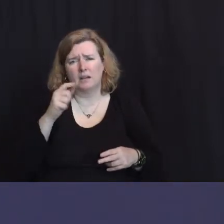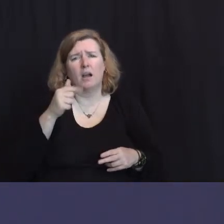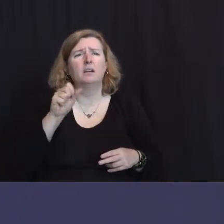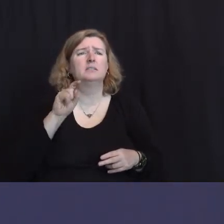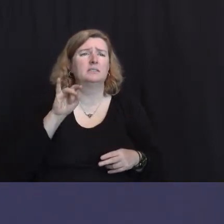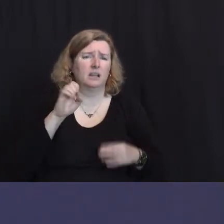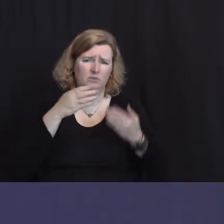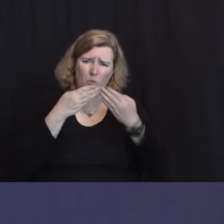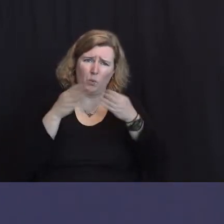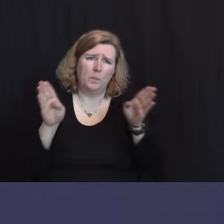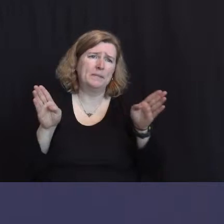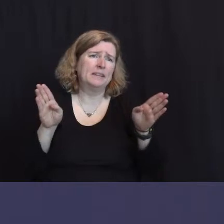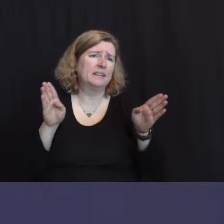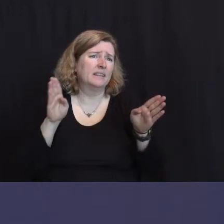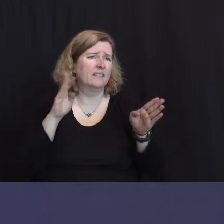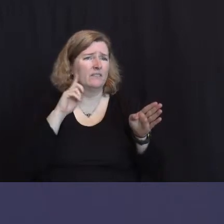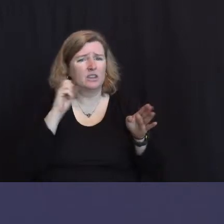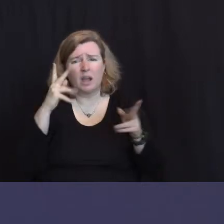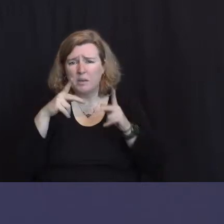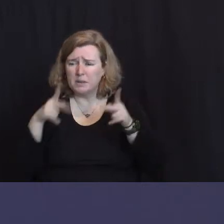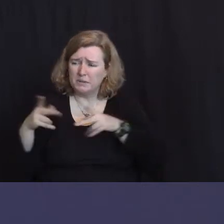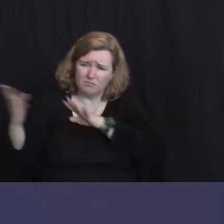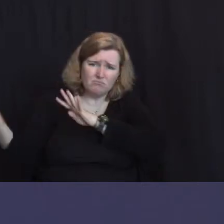quickly. But when I get my